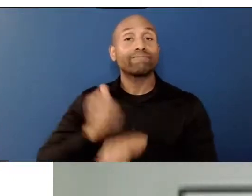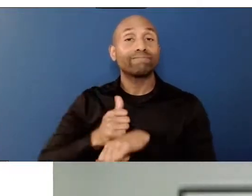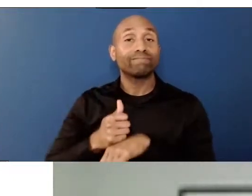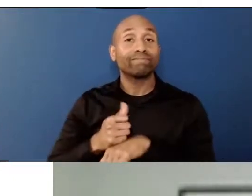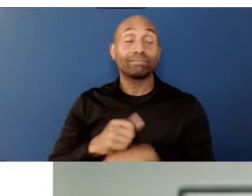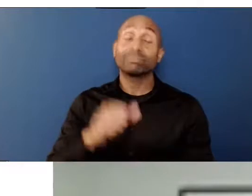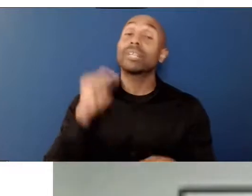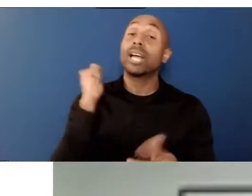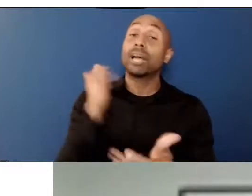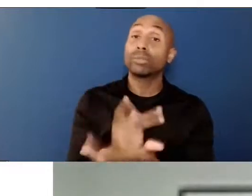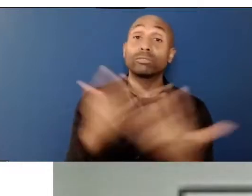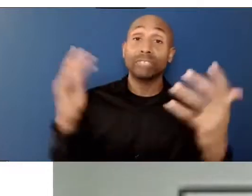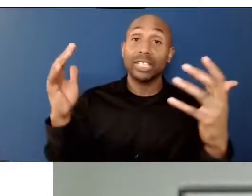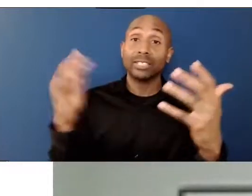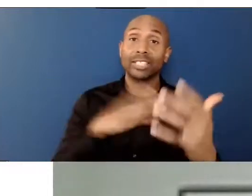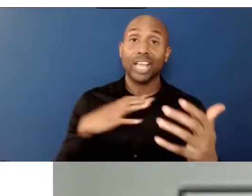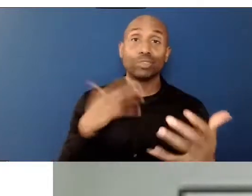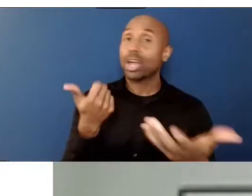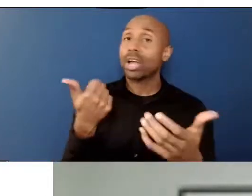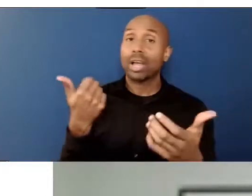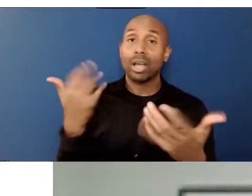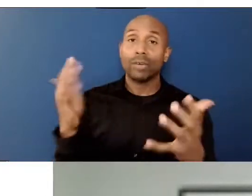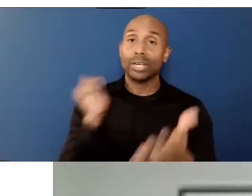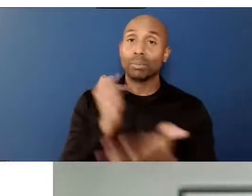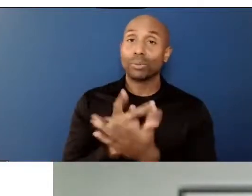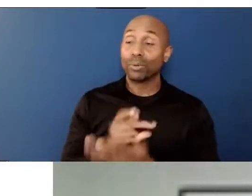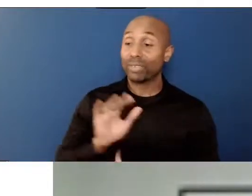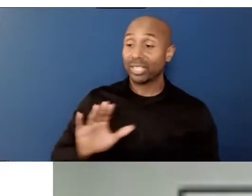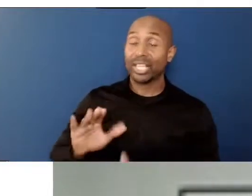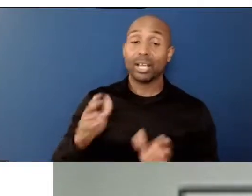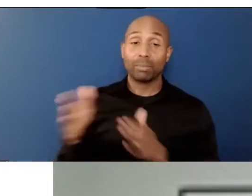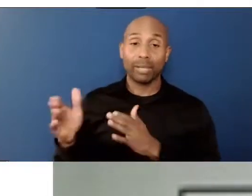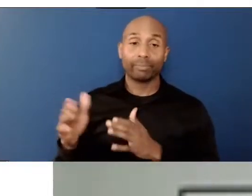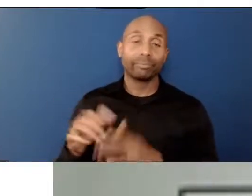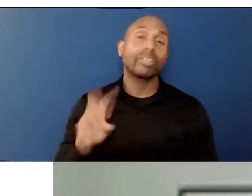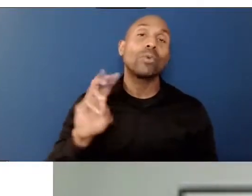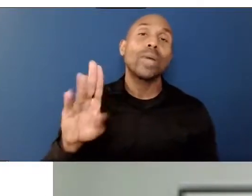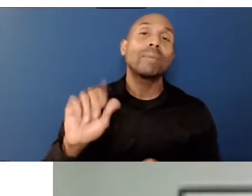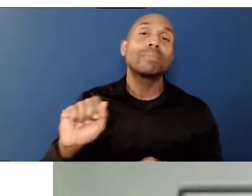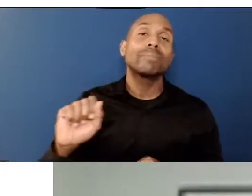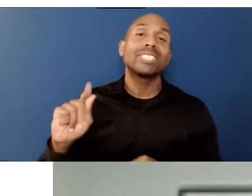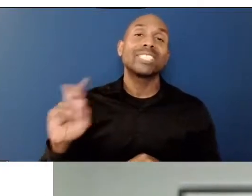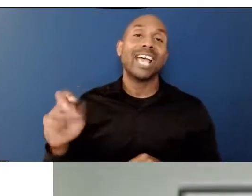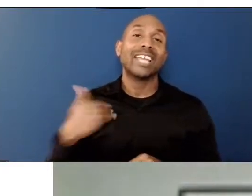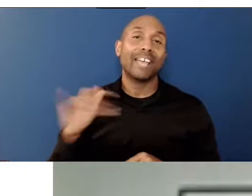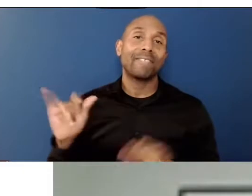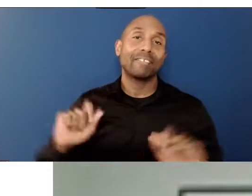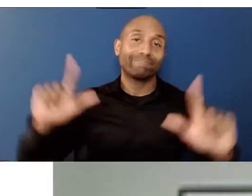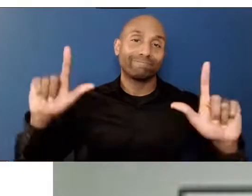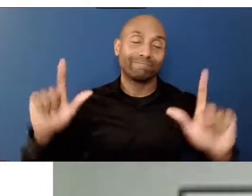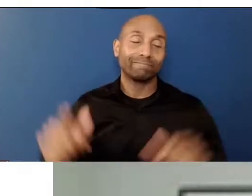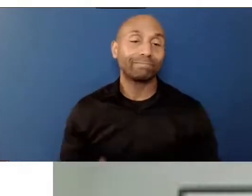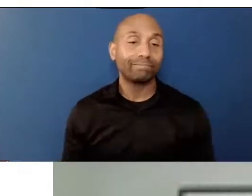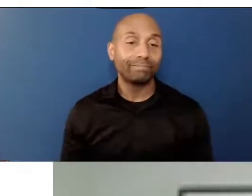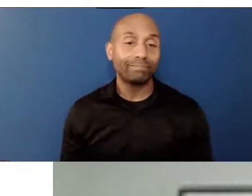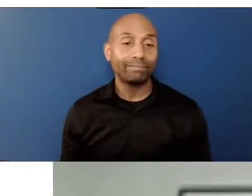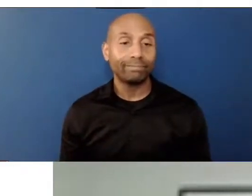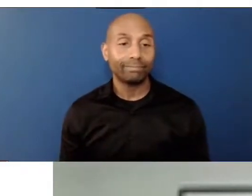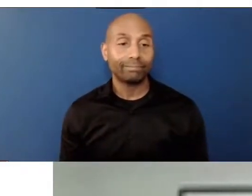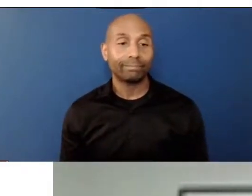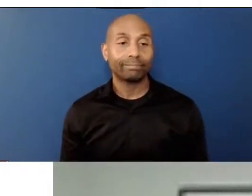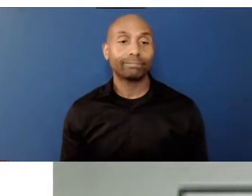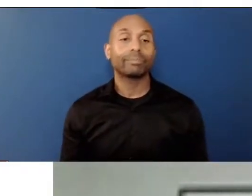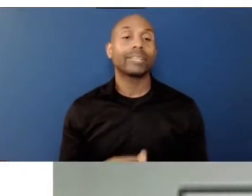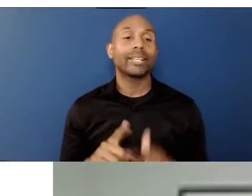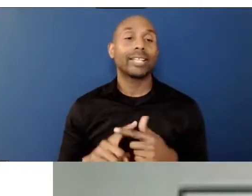by council. So that's on their website publicly now too, if anyone was interested. Another one is the town of Kentville.